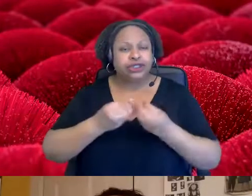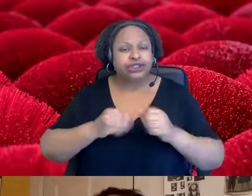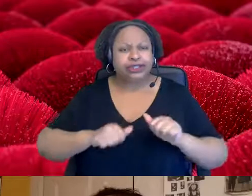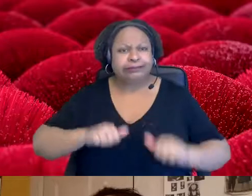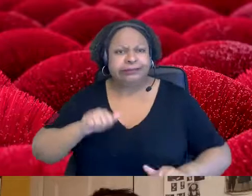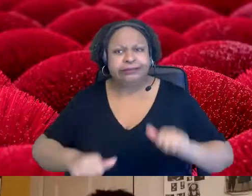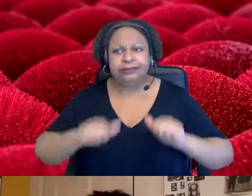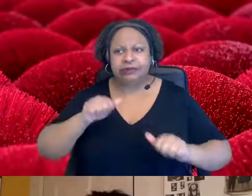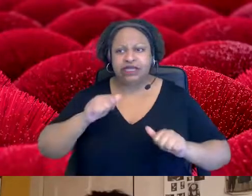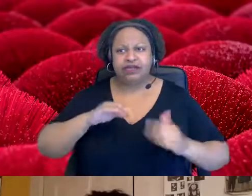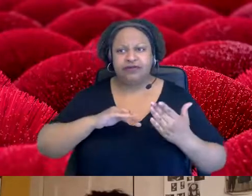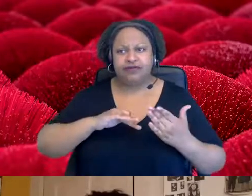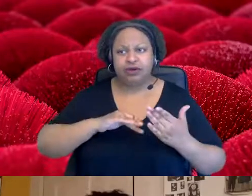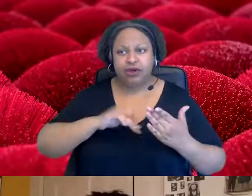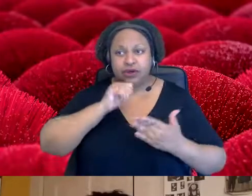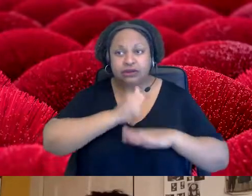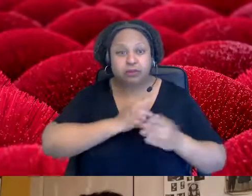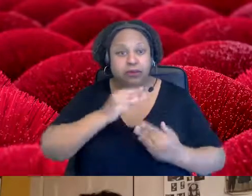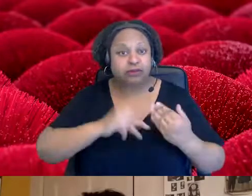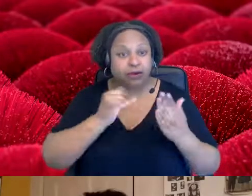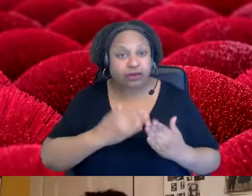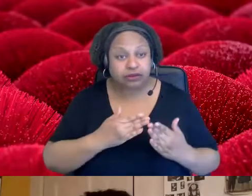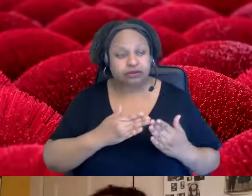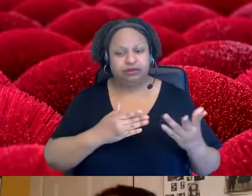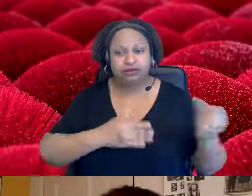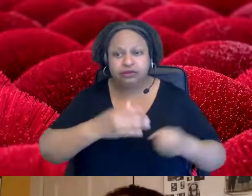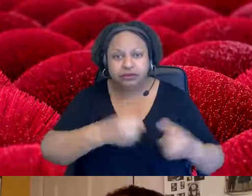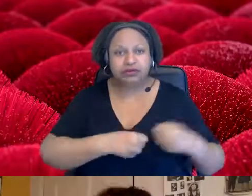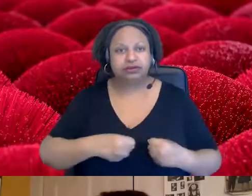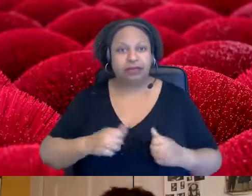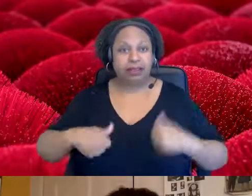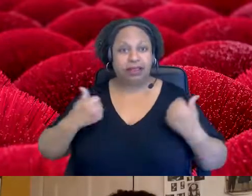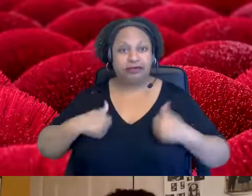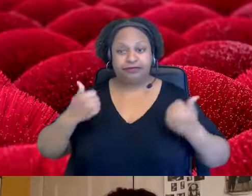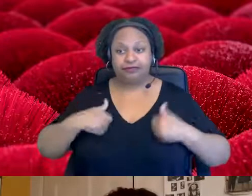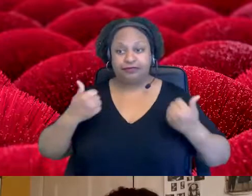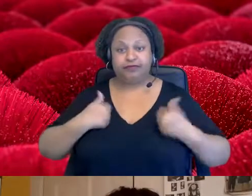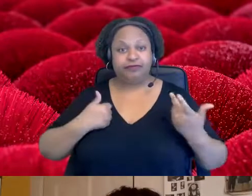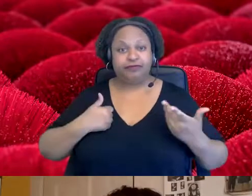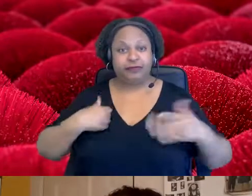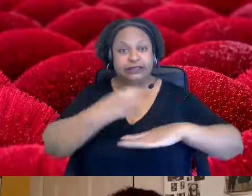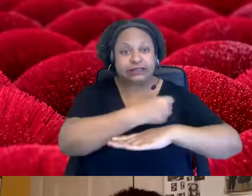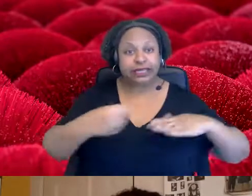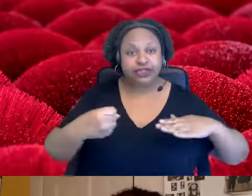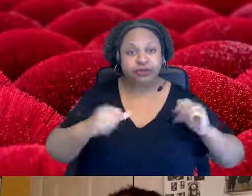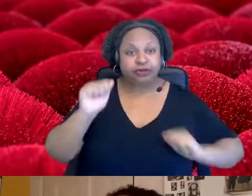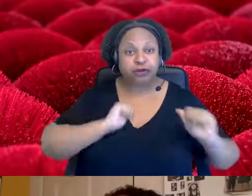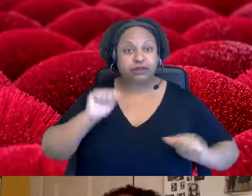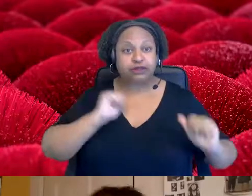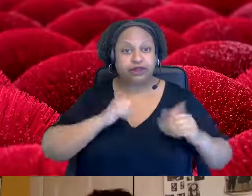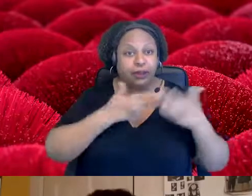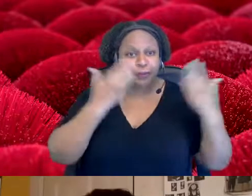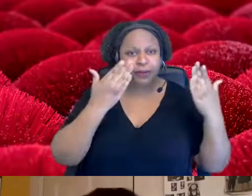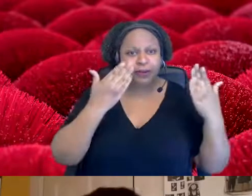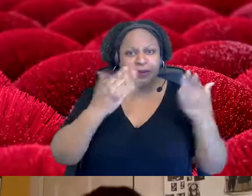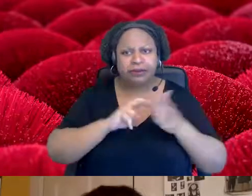they're not programming artists, if they're not showing live work in the example of live performance spaces, then what